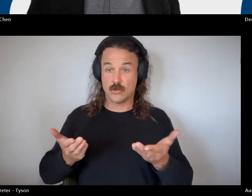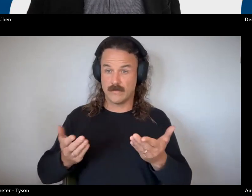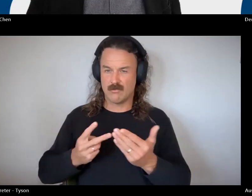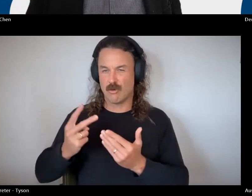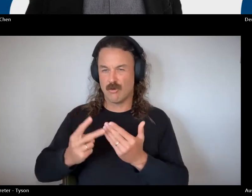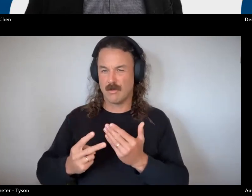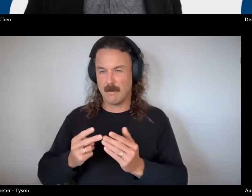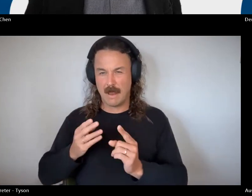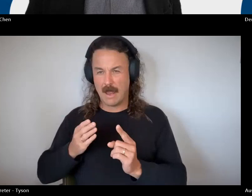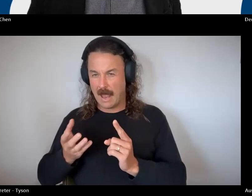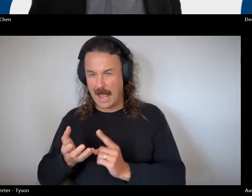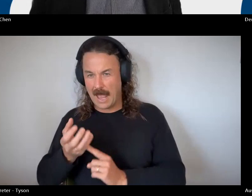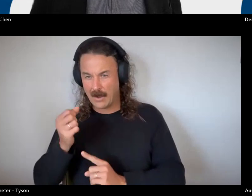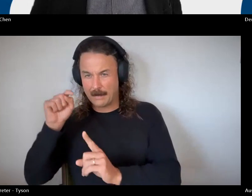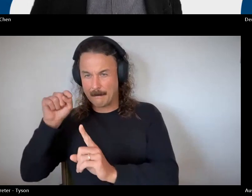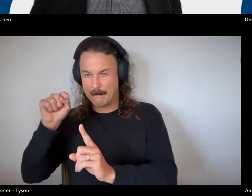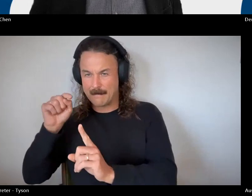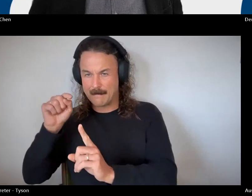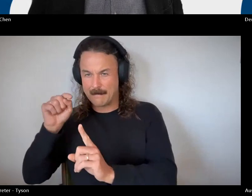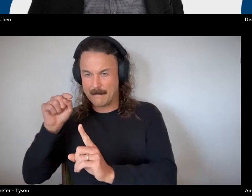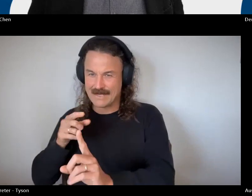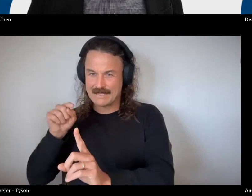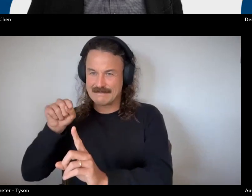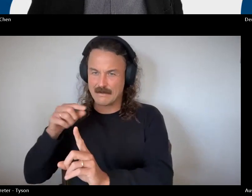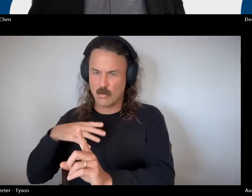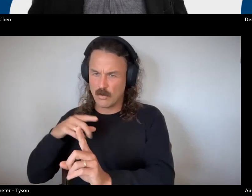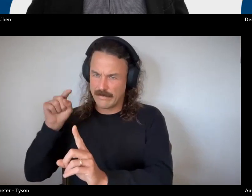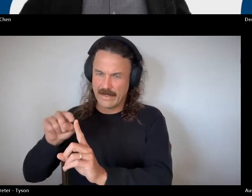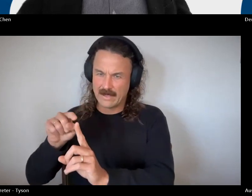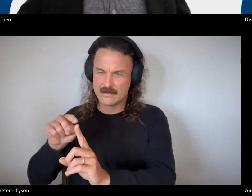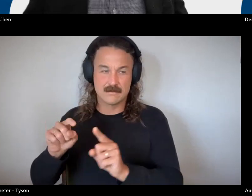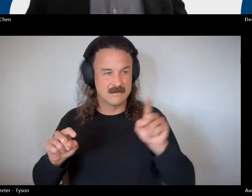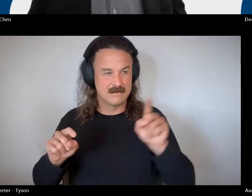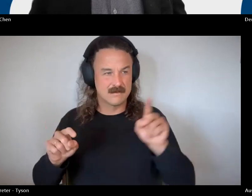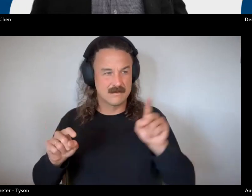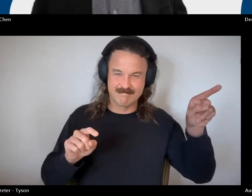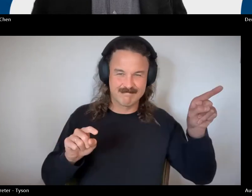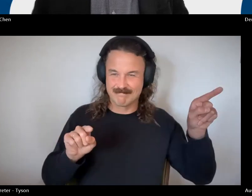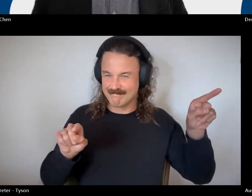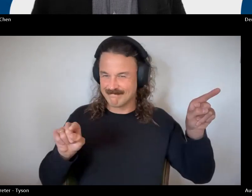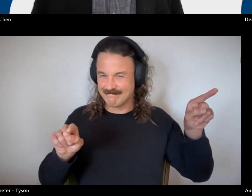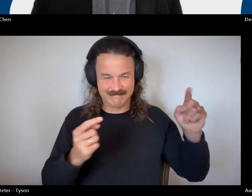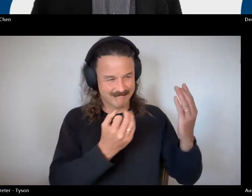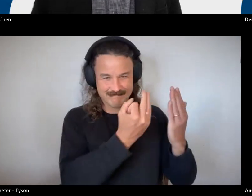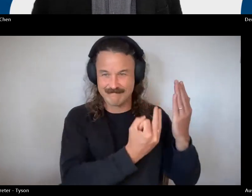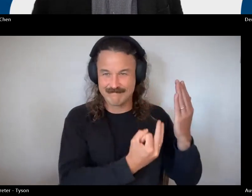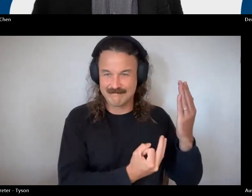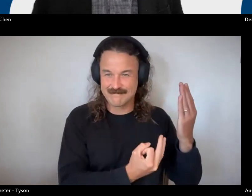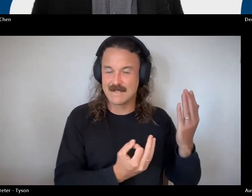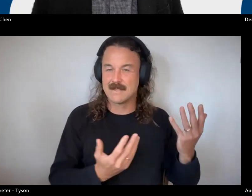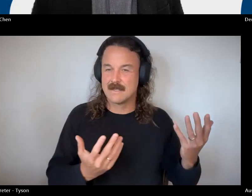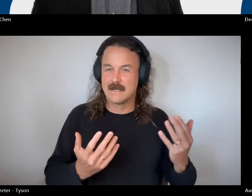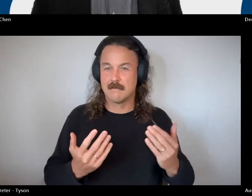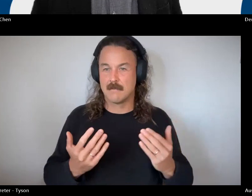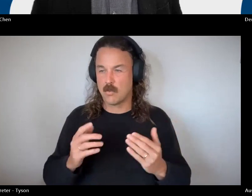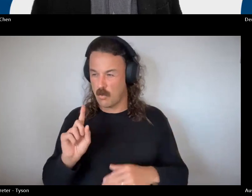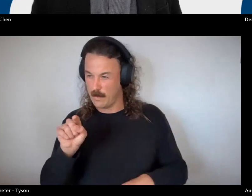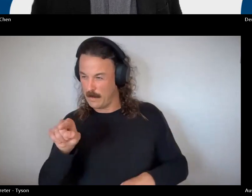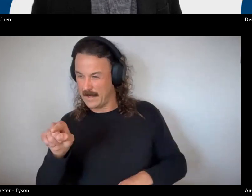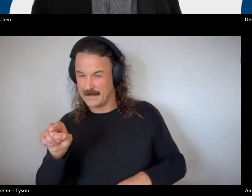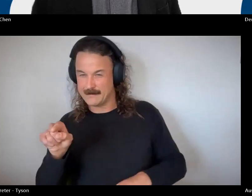it's not reflected in some of our measures, but I'm not sure what those ones are. So I think time will tell whether it will be suitable